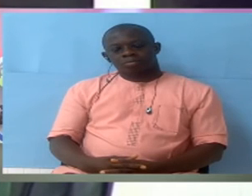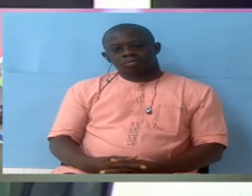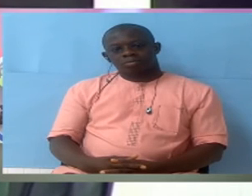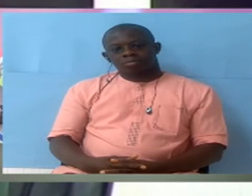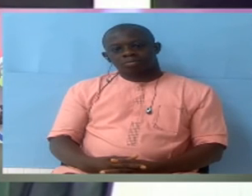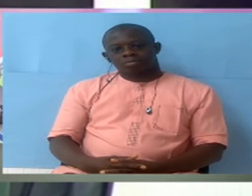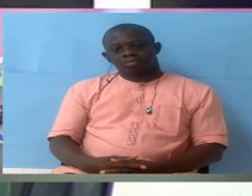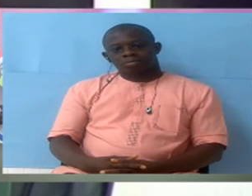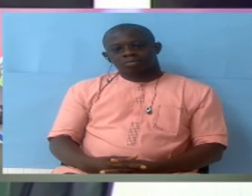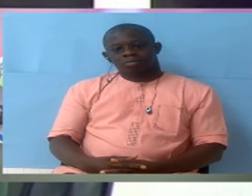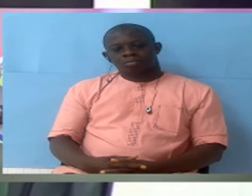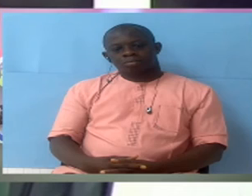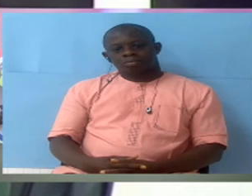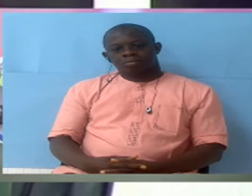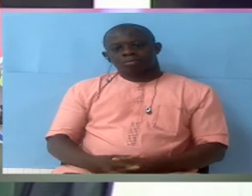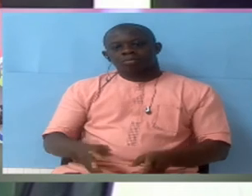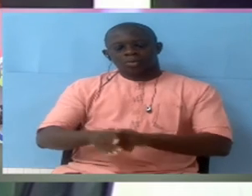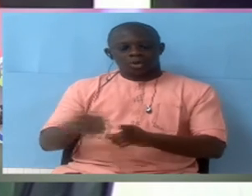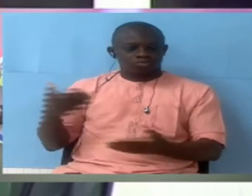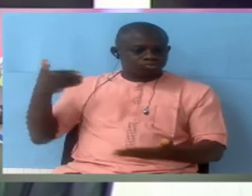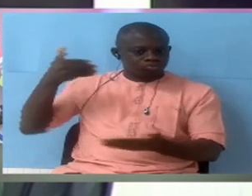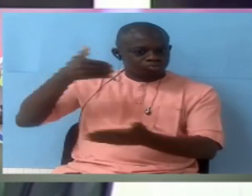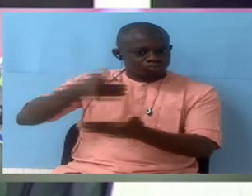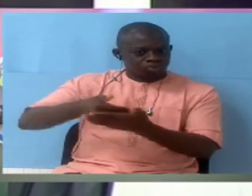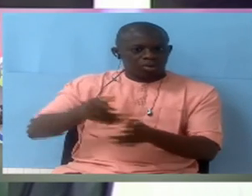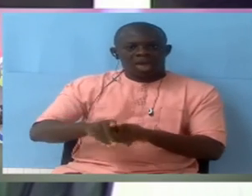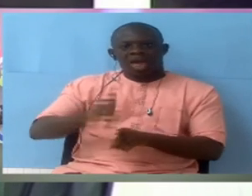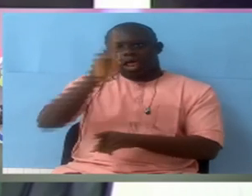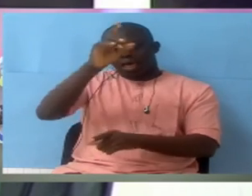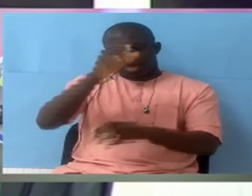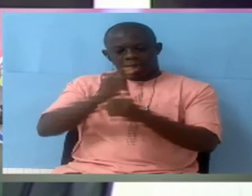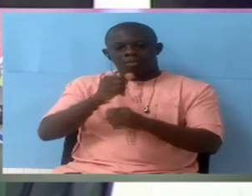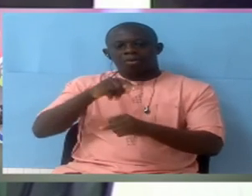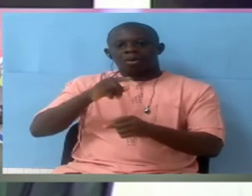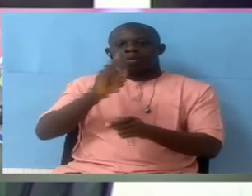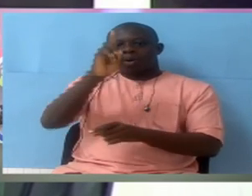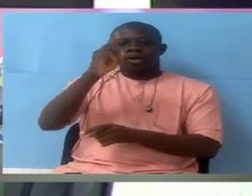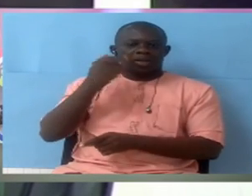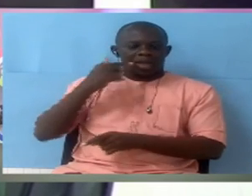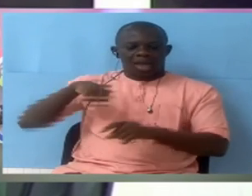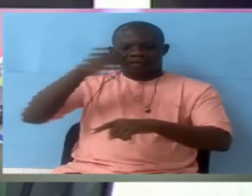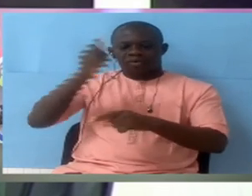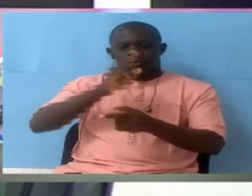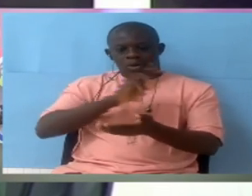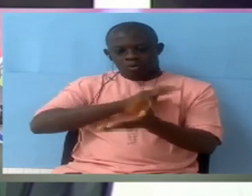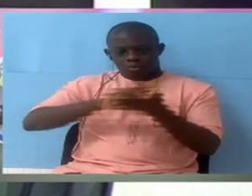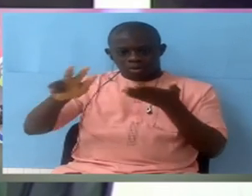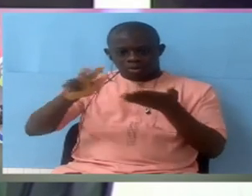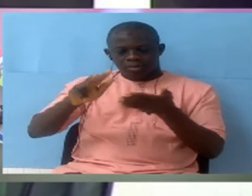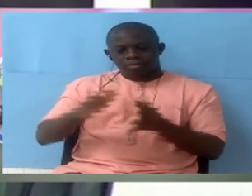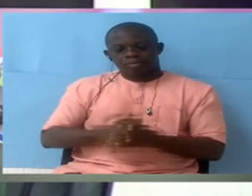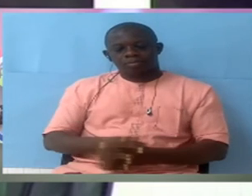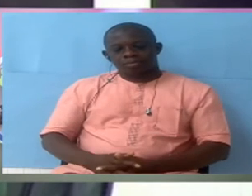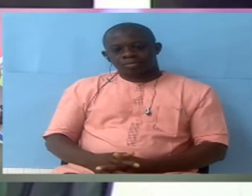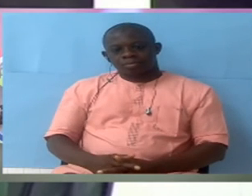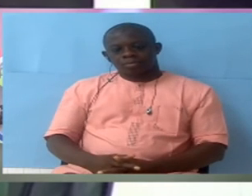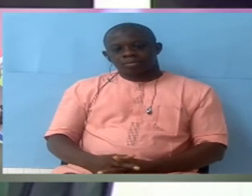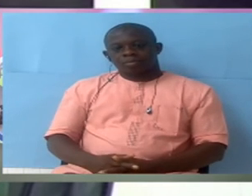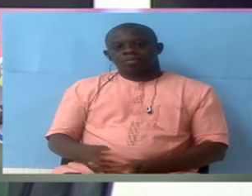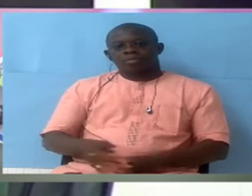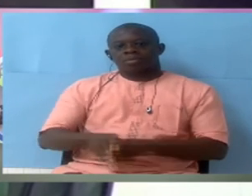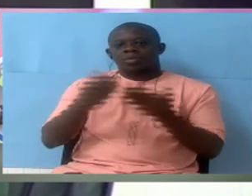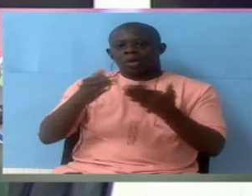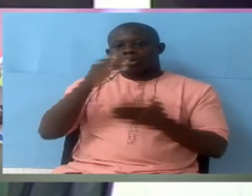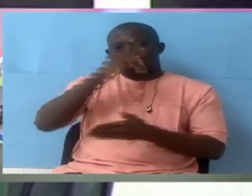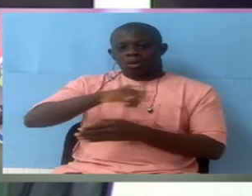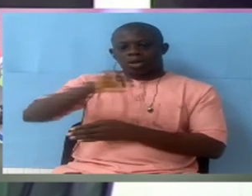got Odin ED after 1 week. Yalla daldi dogal nak ben bes rek ganaw ben bes bu ay. An Egyptian